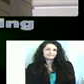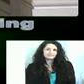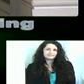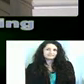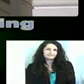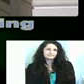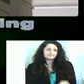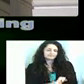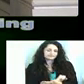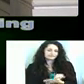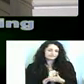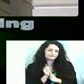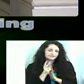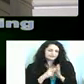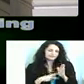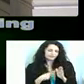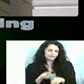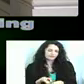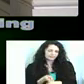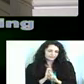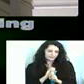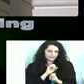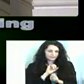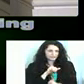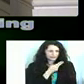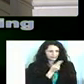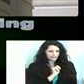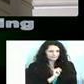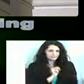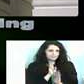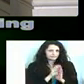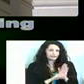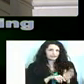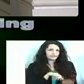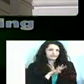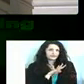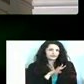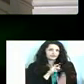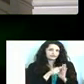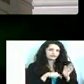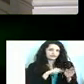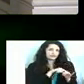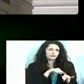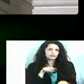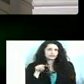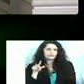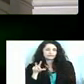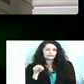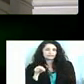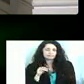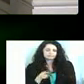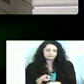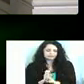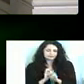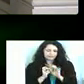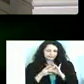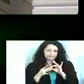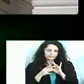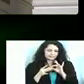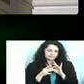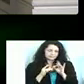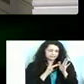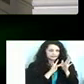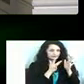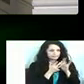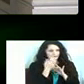Scripture reading this morning is taken from John chapter 4 verses 1 through 30, taken from the Message.